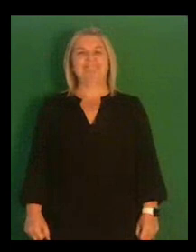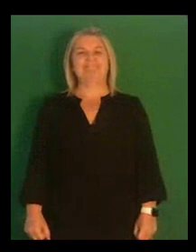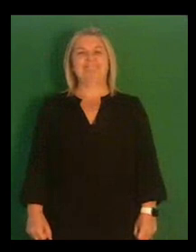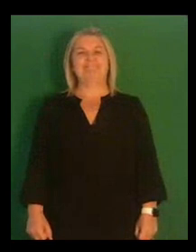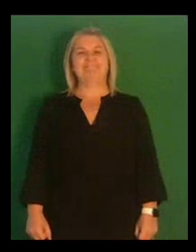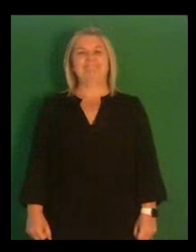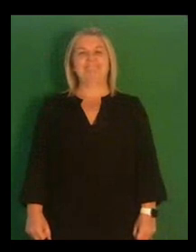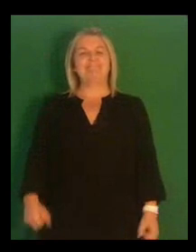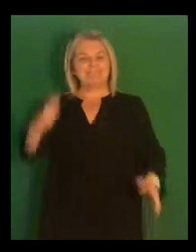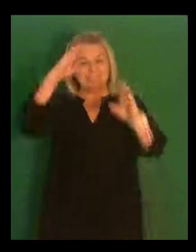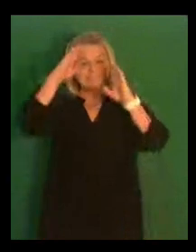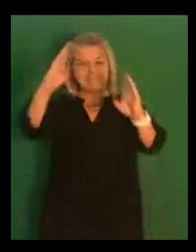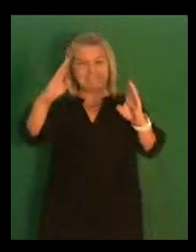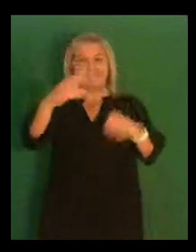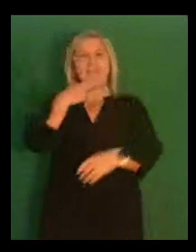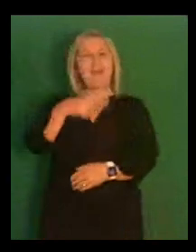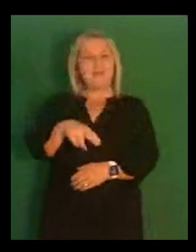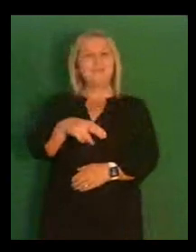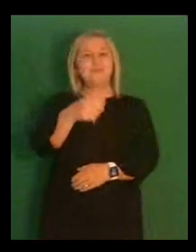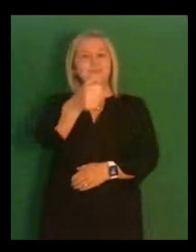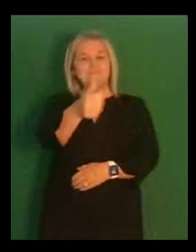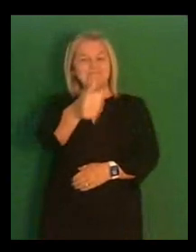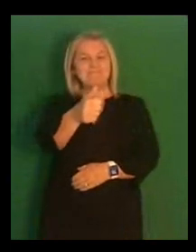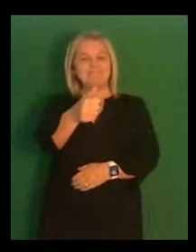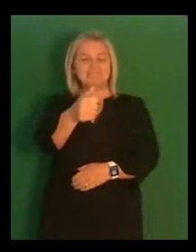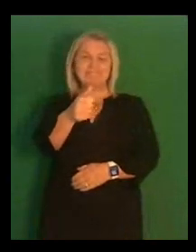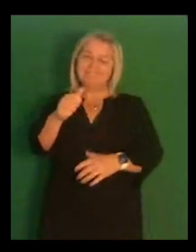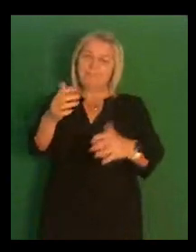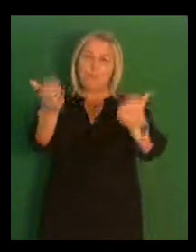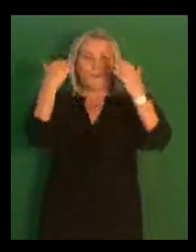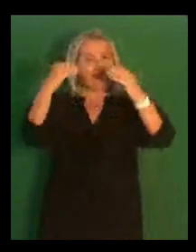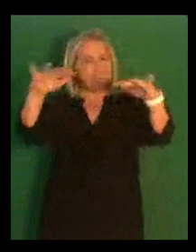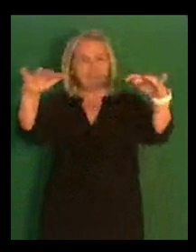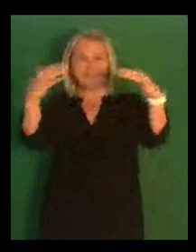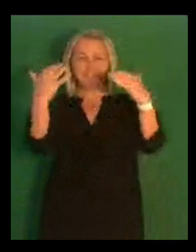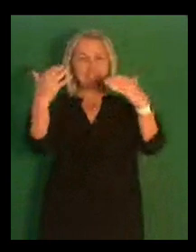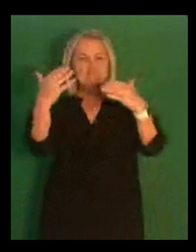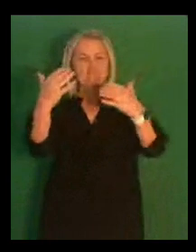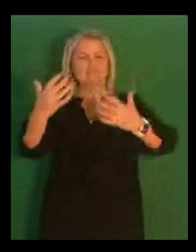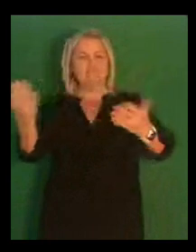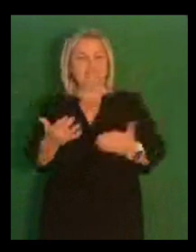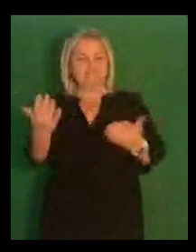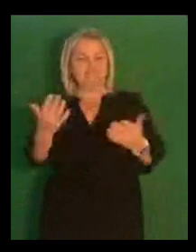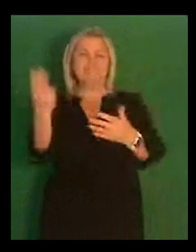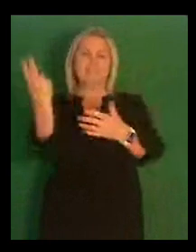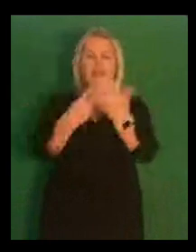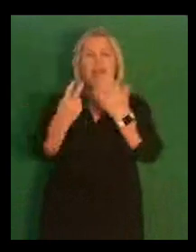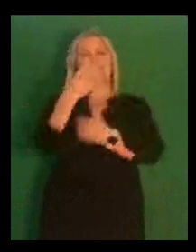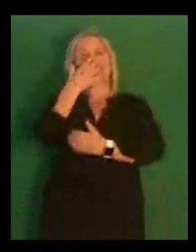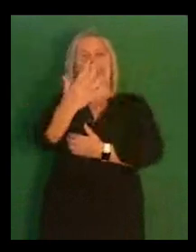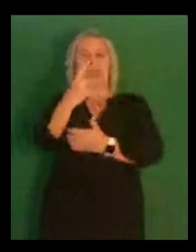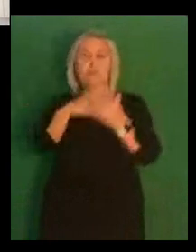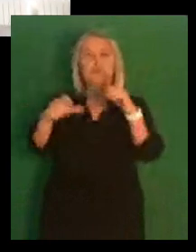Hello and good afternoon, everybody. Welcome to this session of our Artists in the Age of COVID series, which